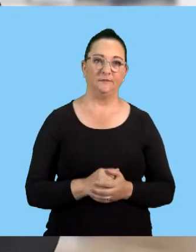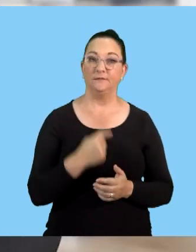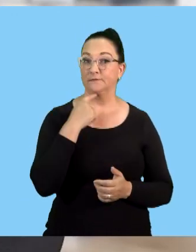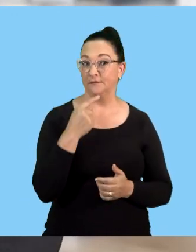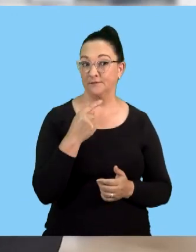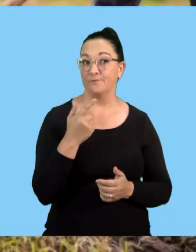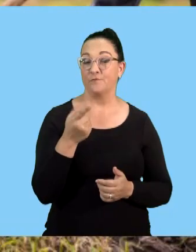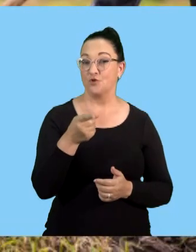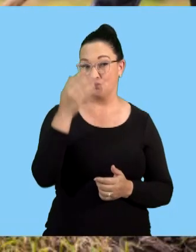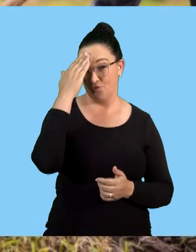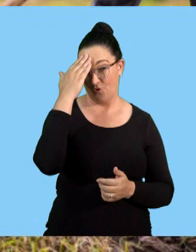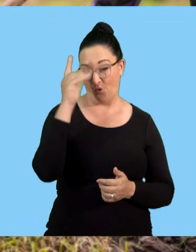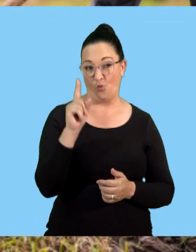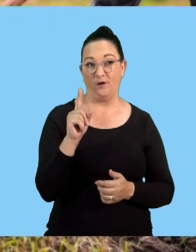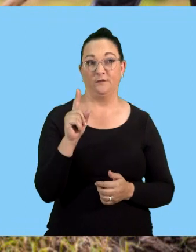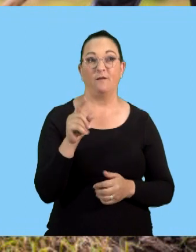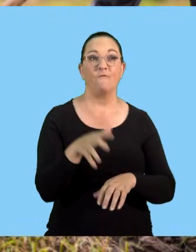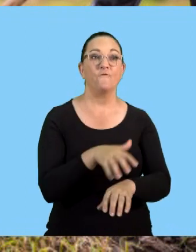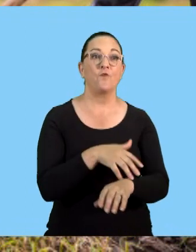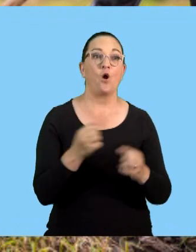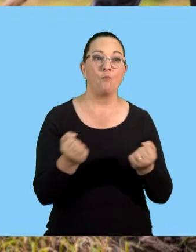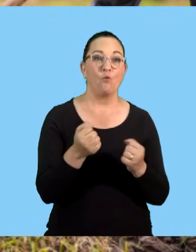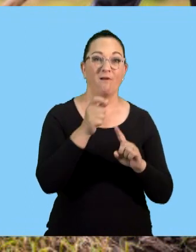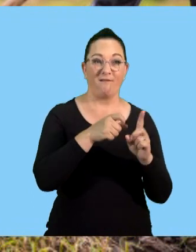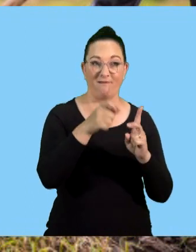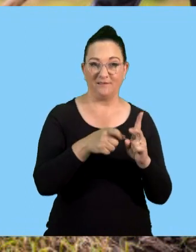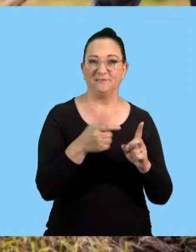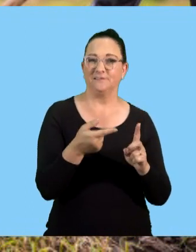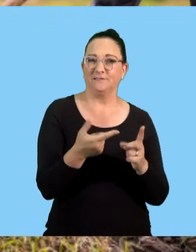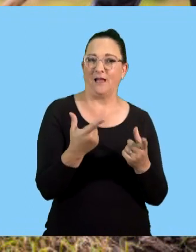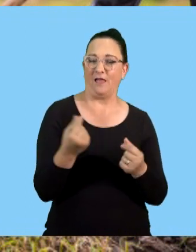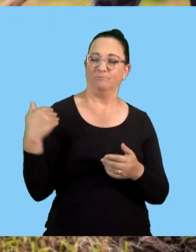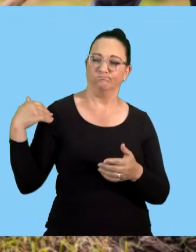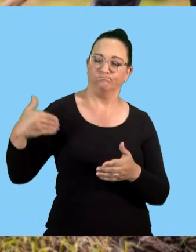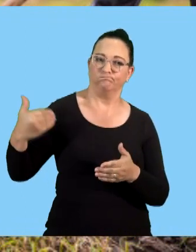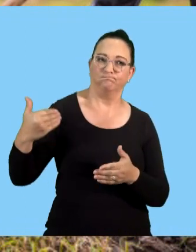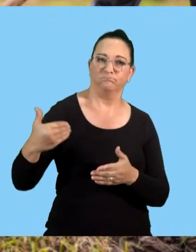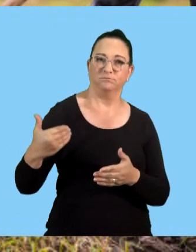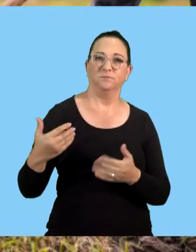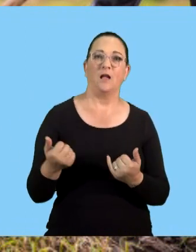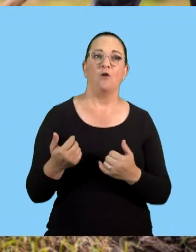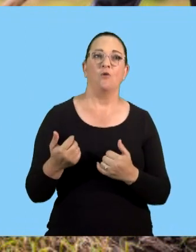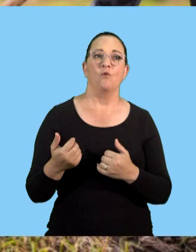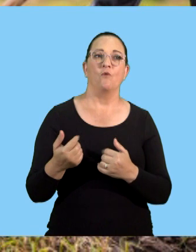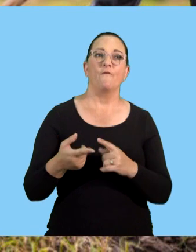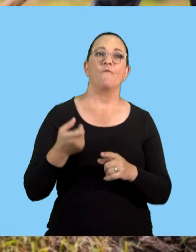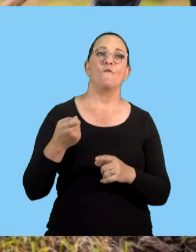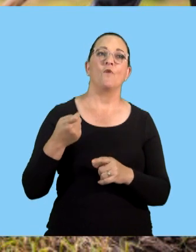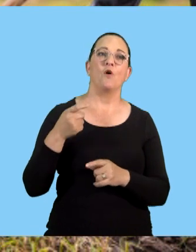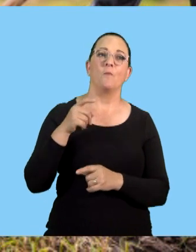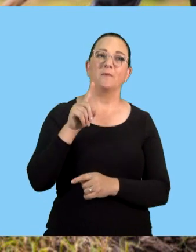It says here, did you know commercial farm workers experienced centuries of exploitation and abuse until